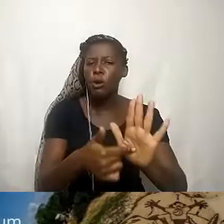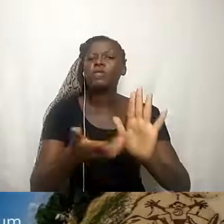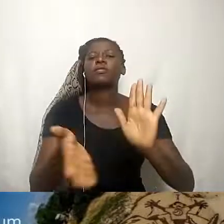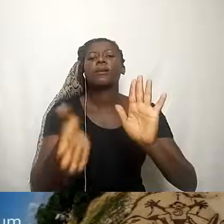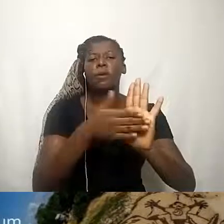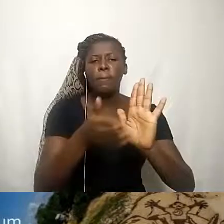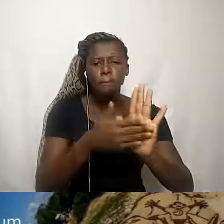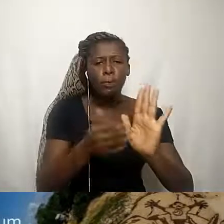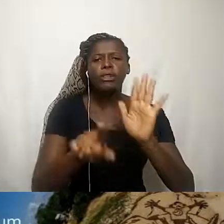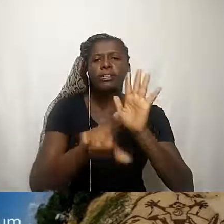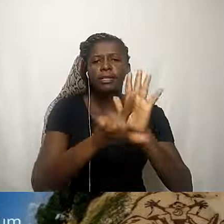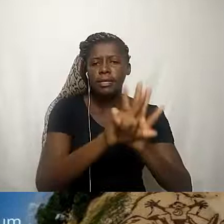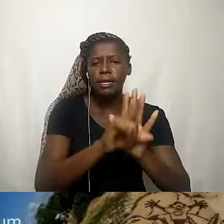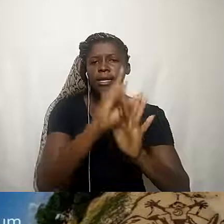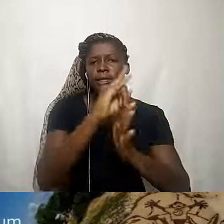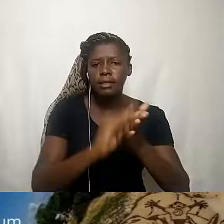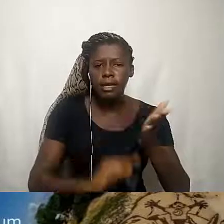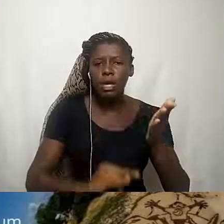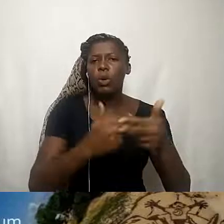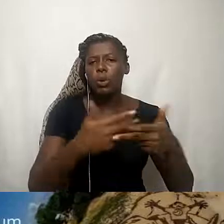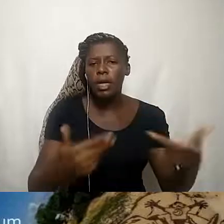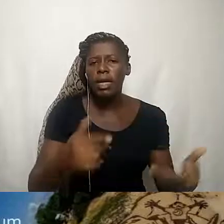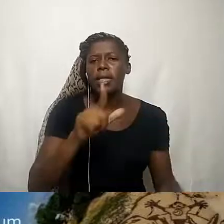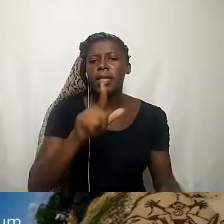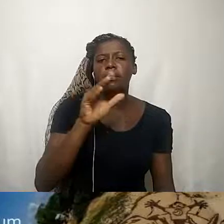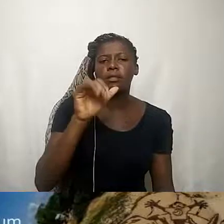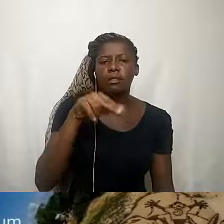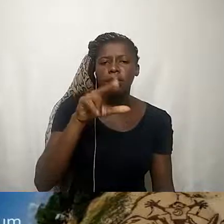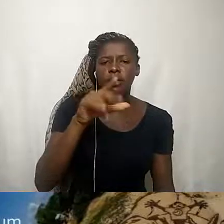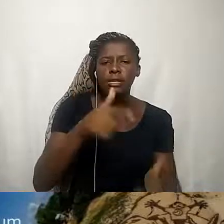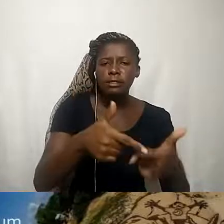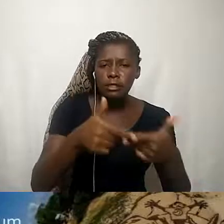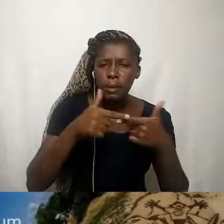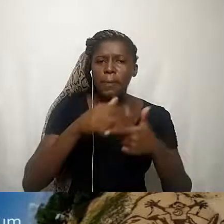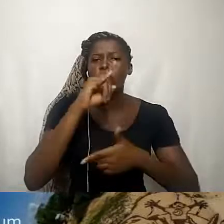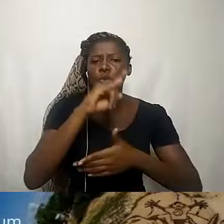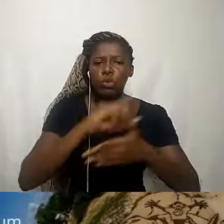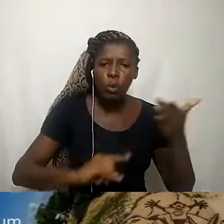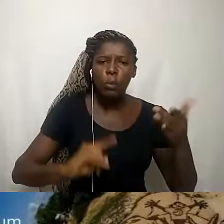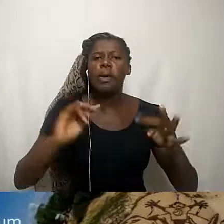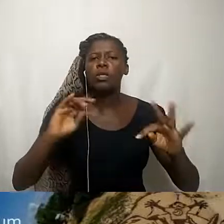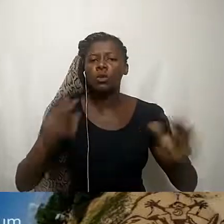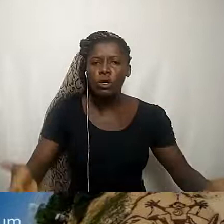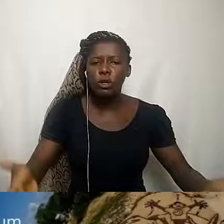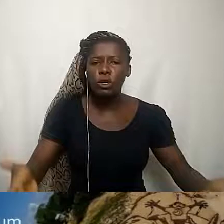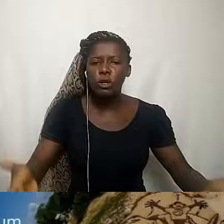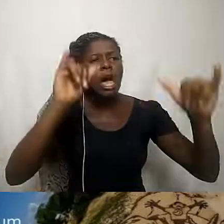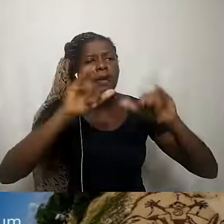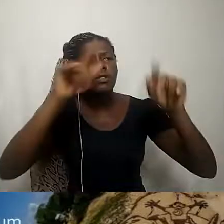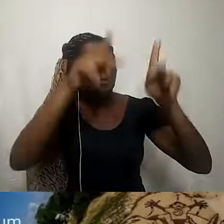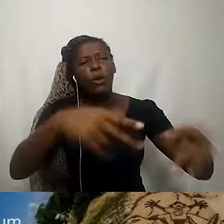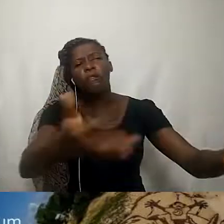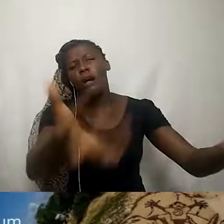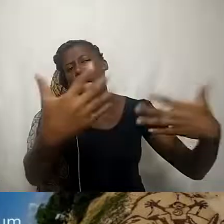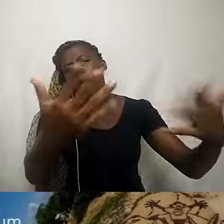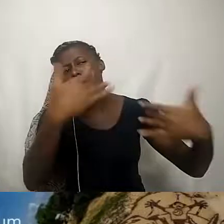the new bills, we really promote everything that we are